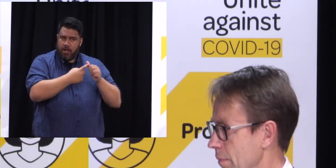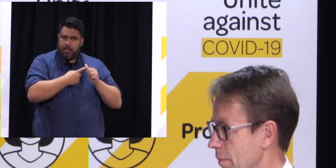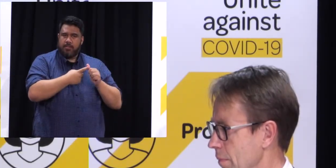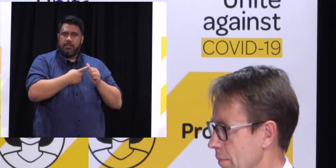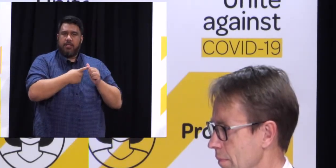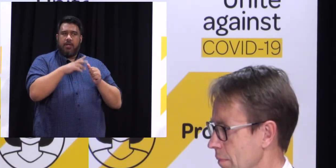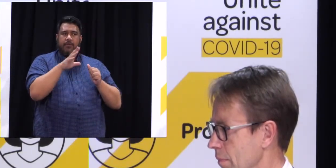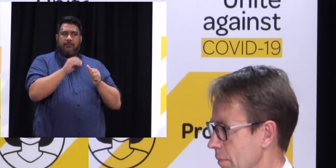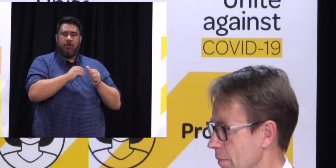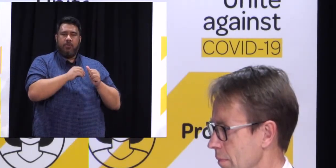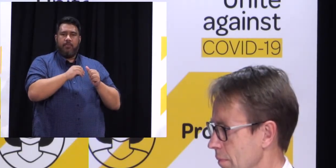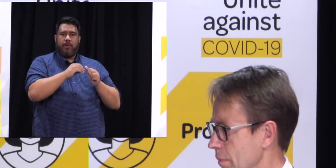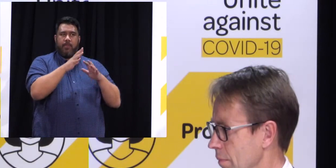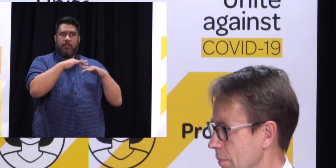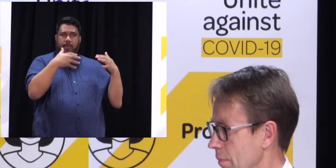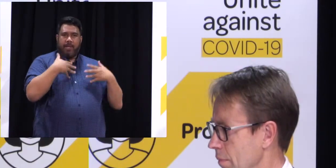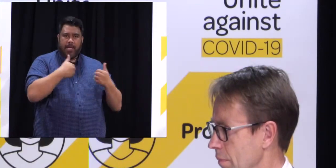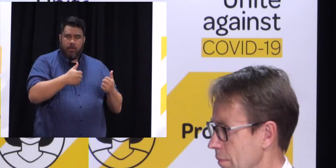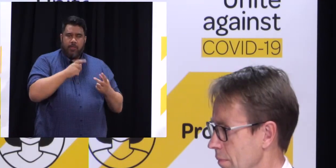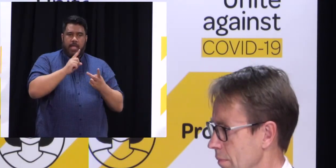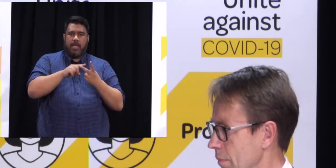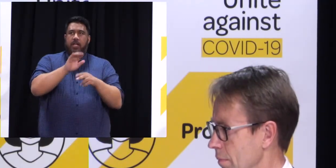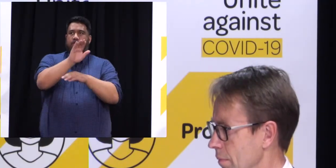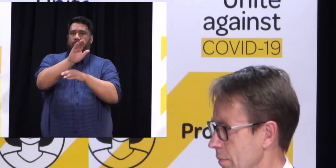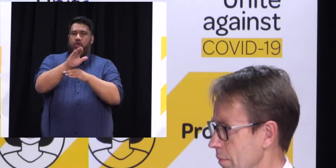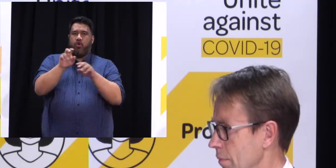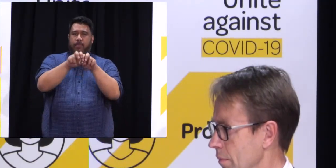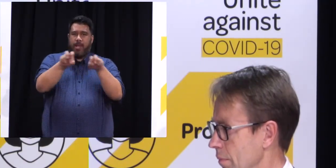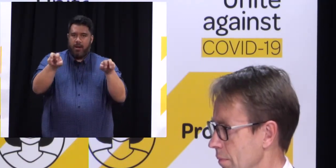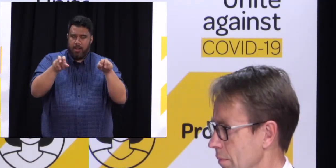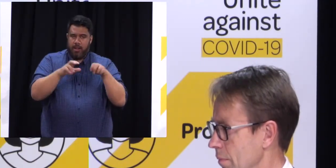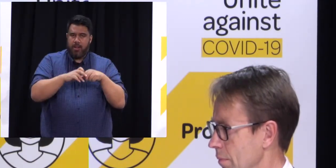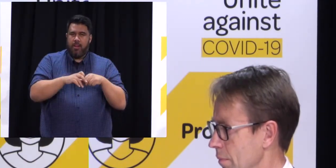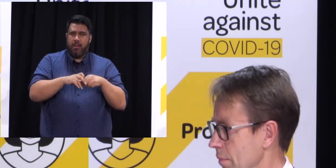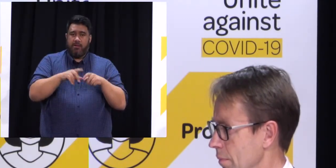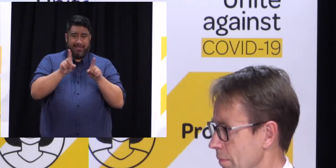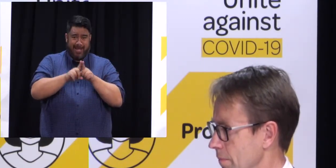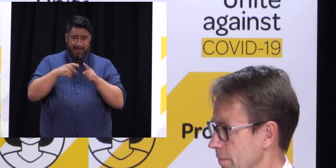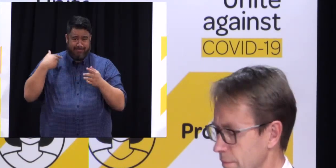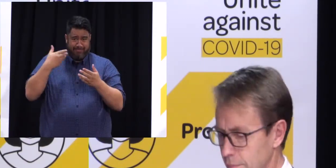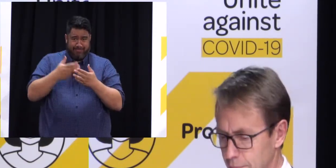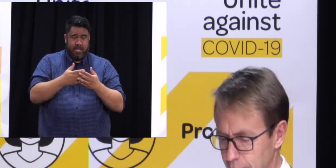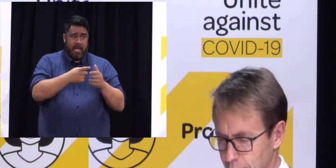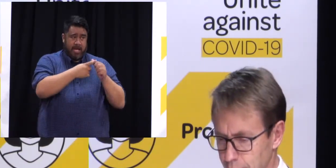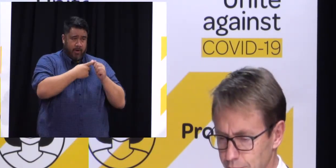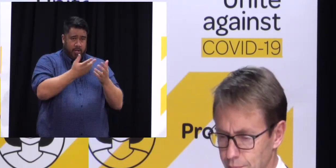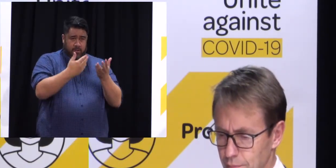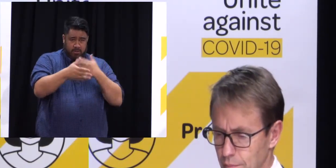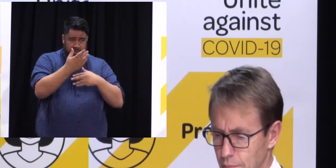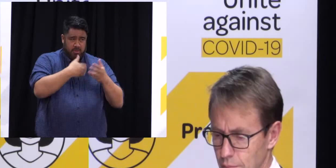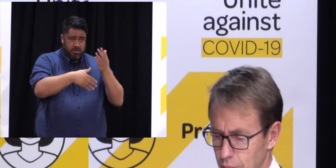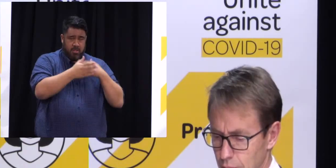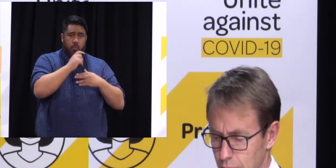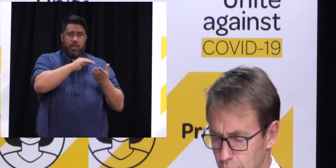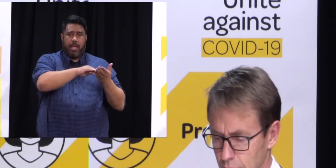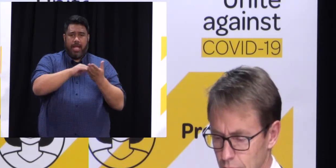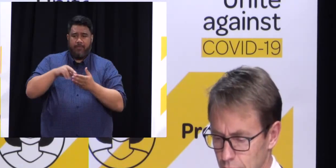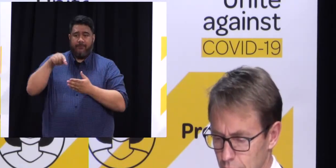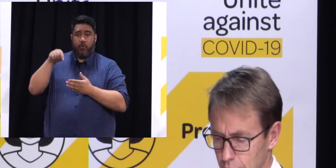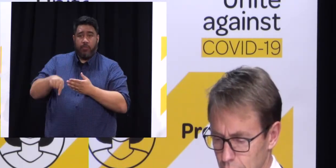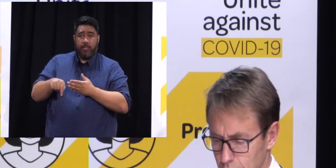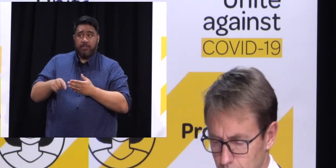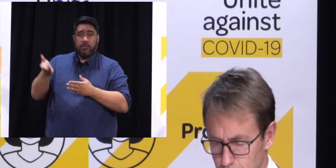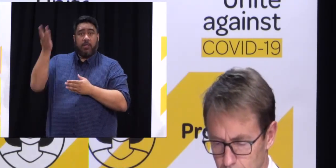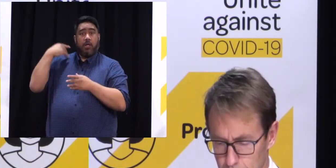external advisors and experts, as we've always done, and say, look, here was our experience through this outbreak. Does it change